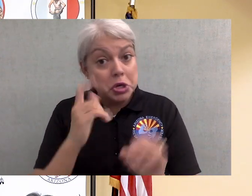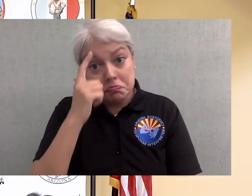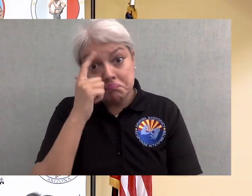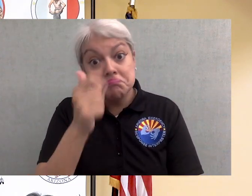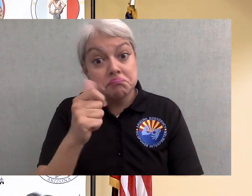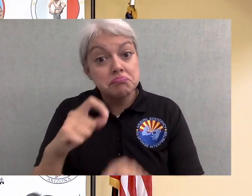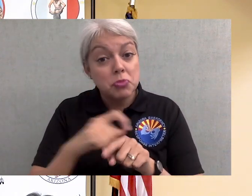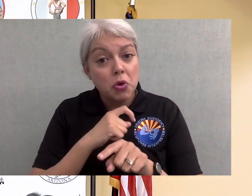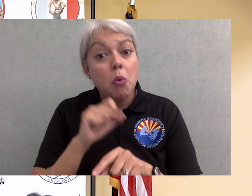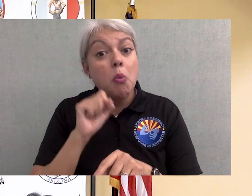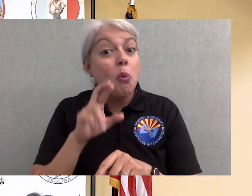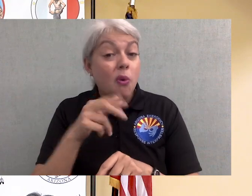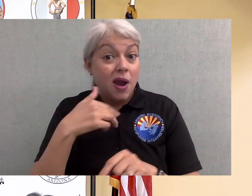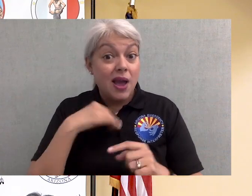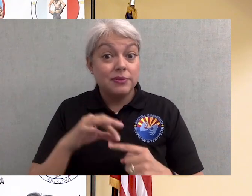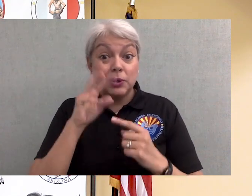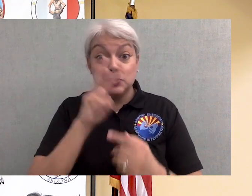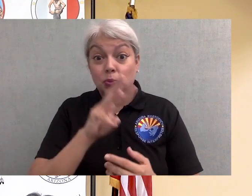website